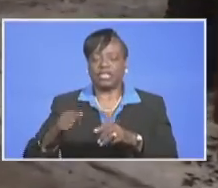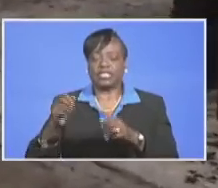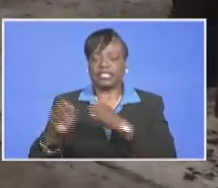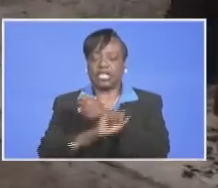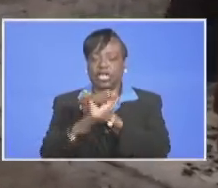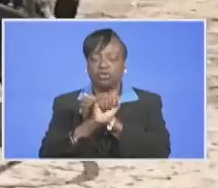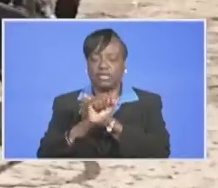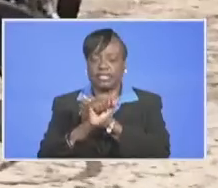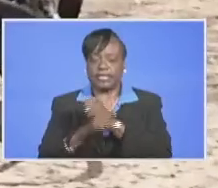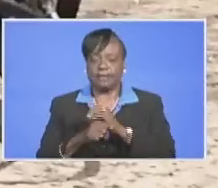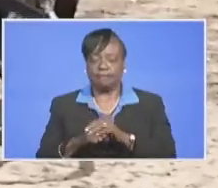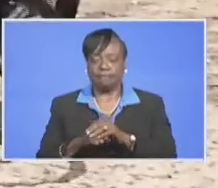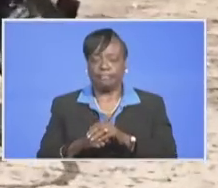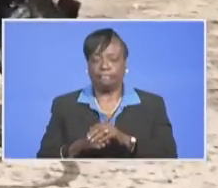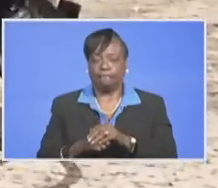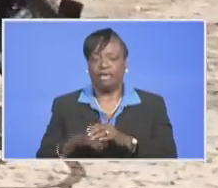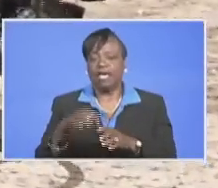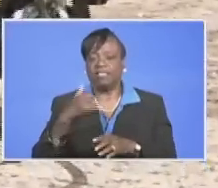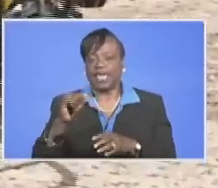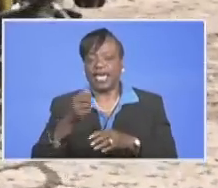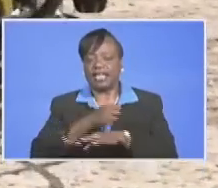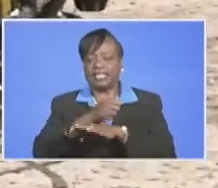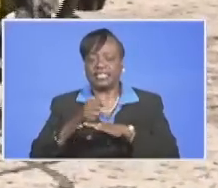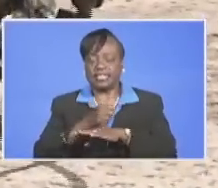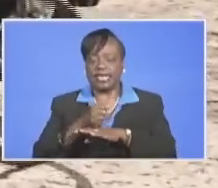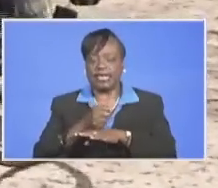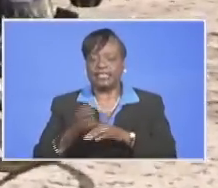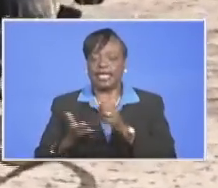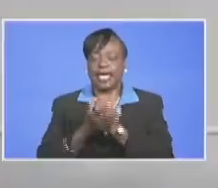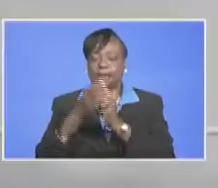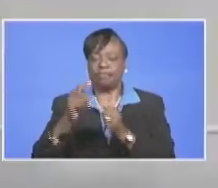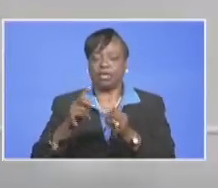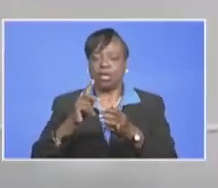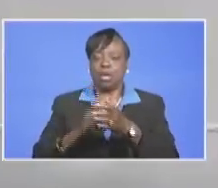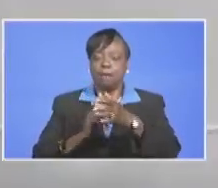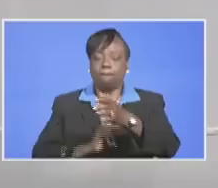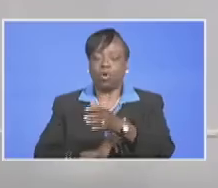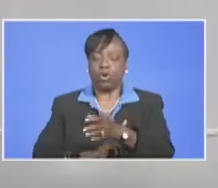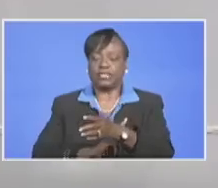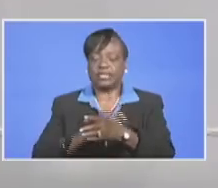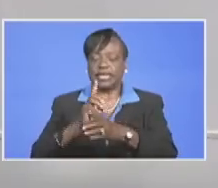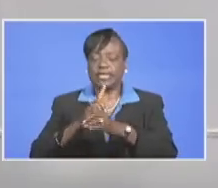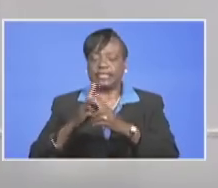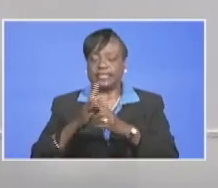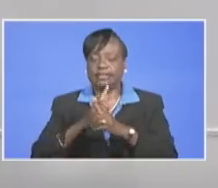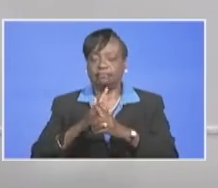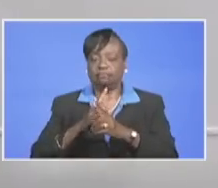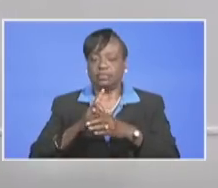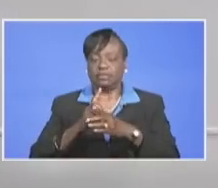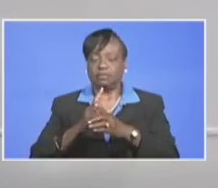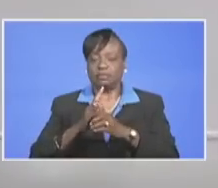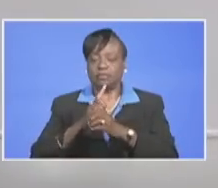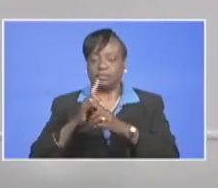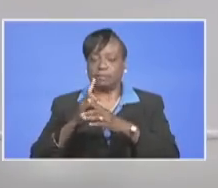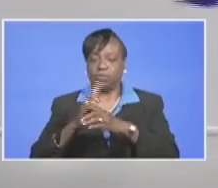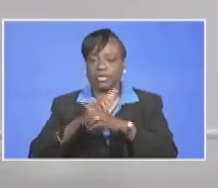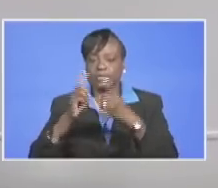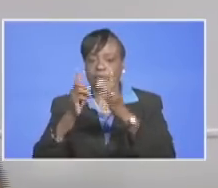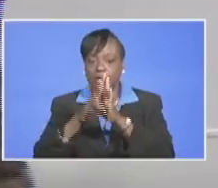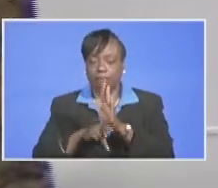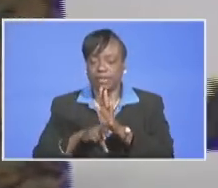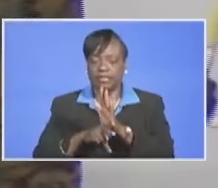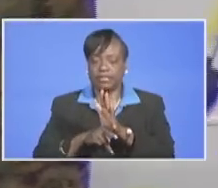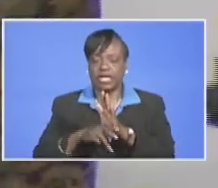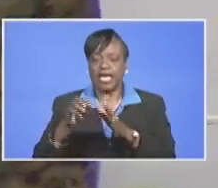teams participated in a scenario to help the Port Department conduct security sweeps in and out of the water to detect an explosive